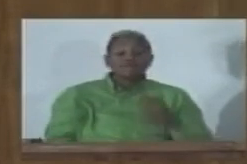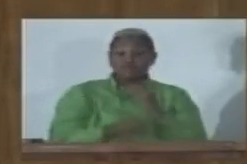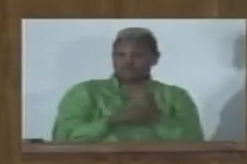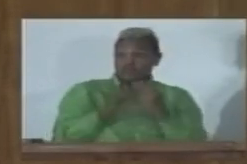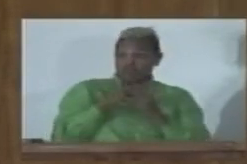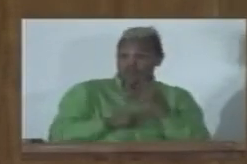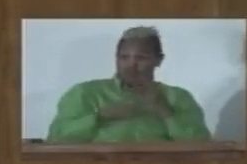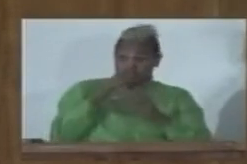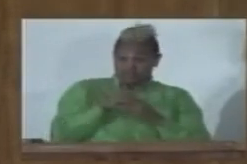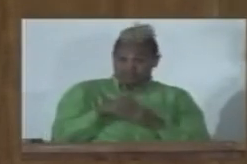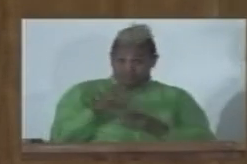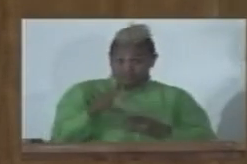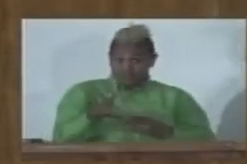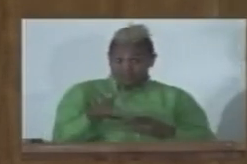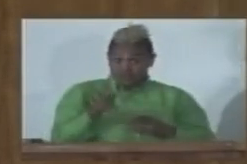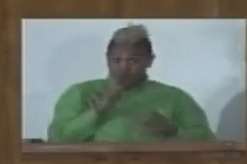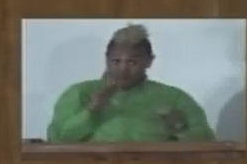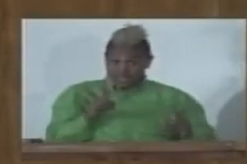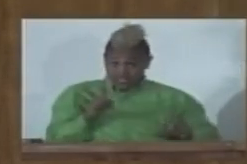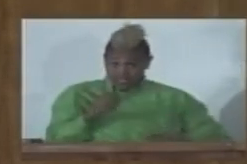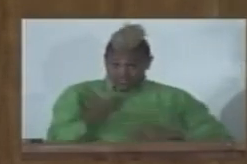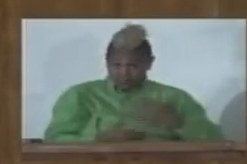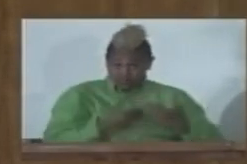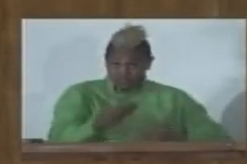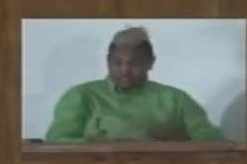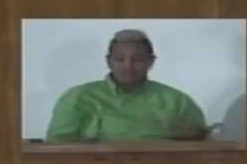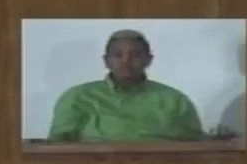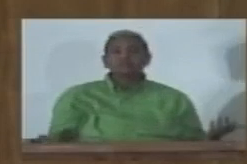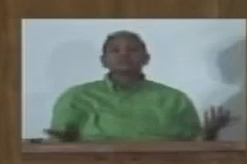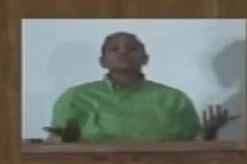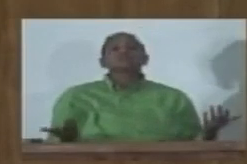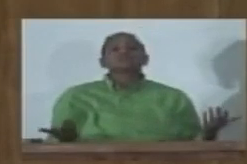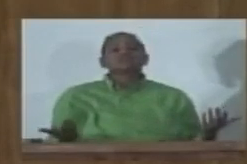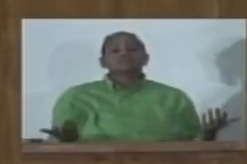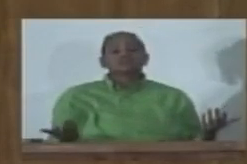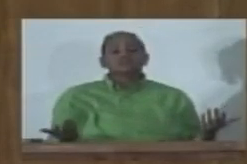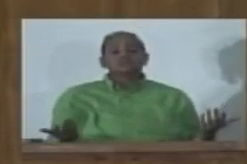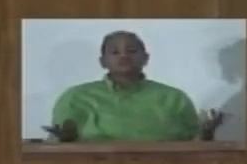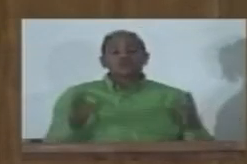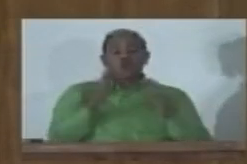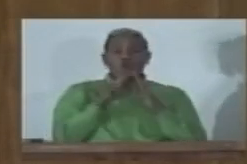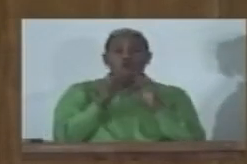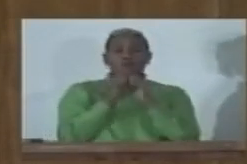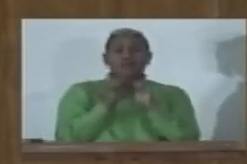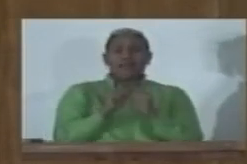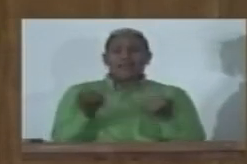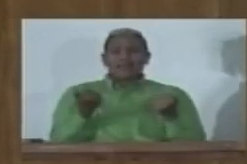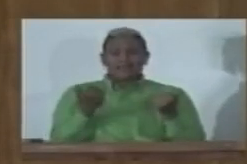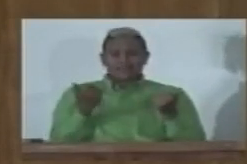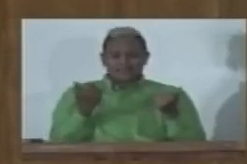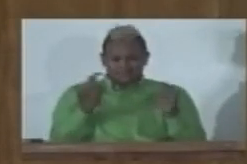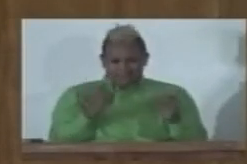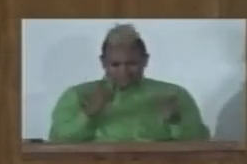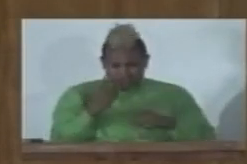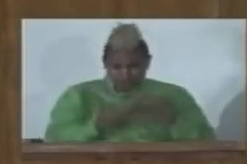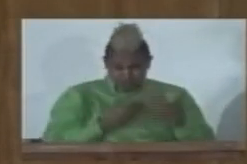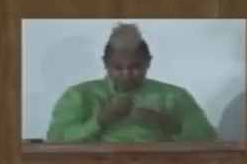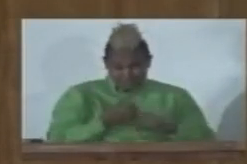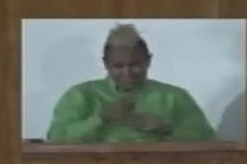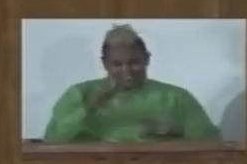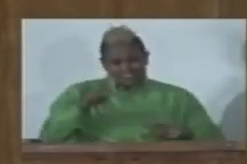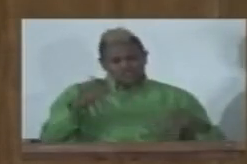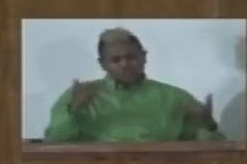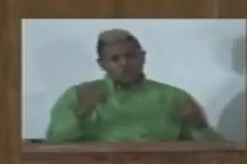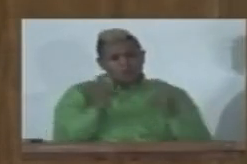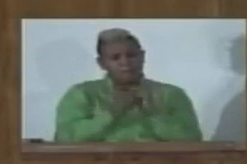component to the diagnostic process? Mr. President, coupled with any diagnostic process is the need to